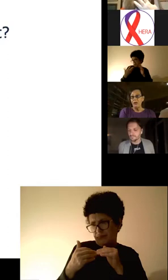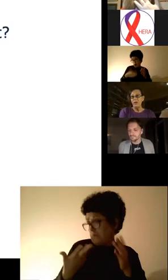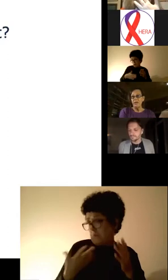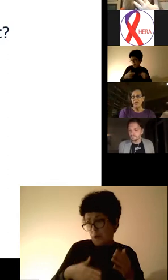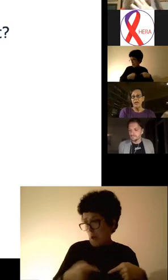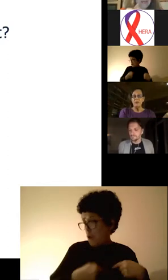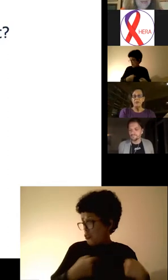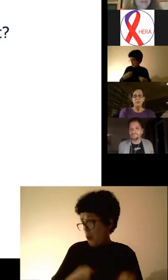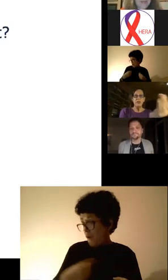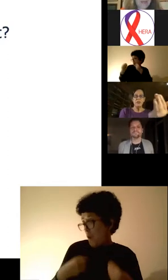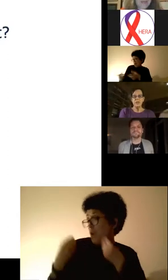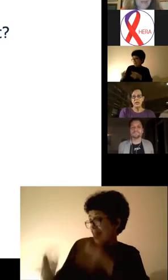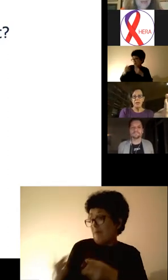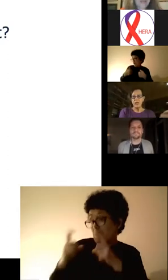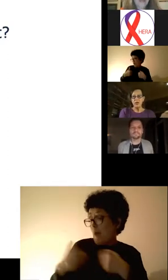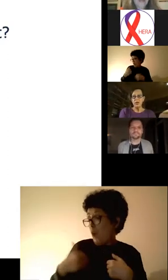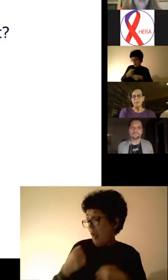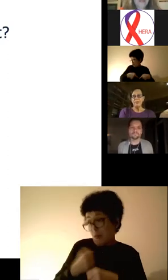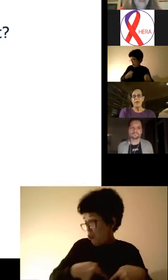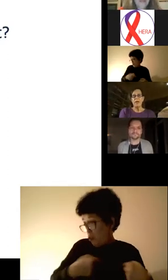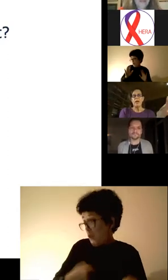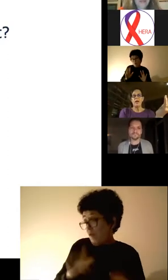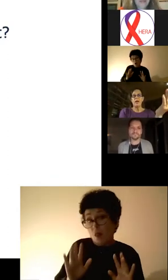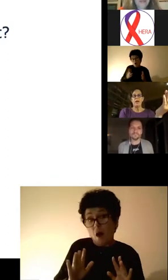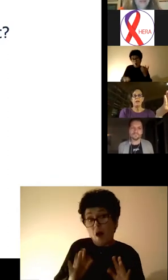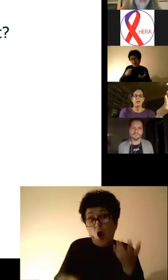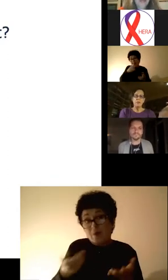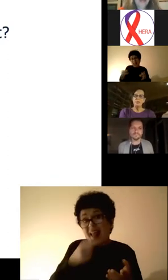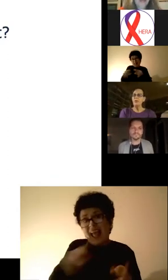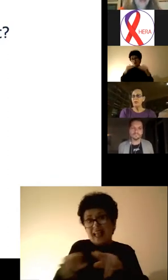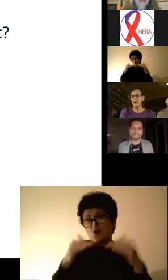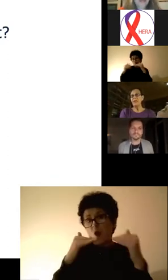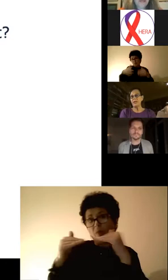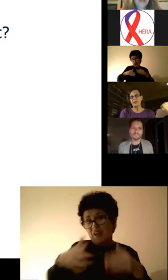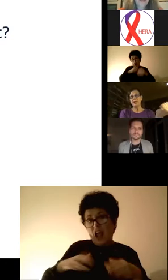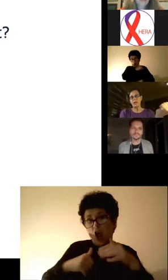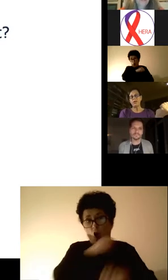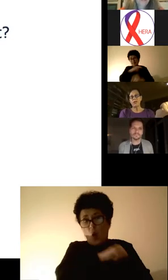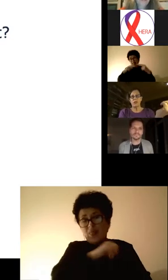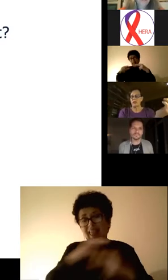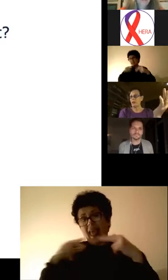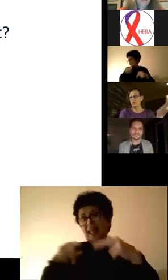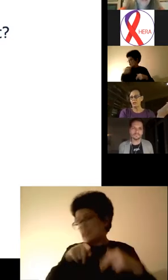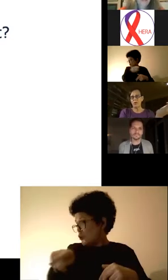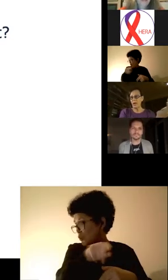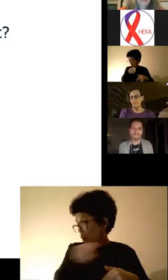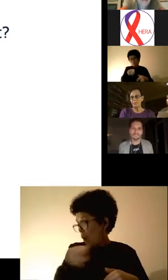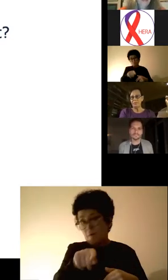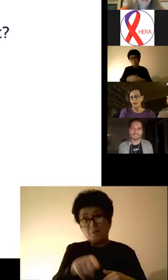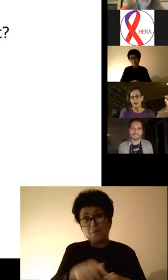They are really equal because the same age. That people do this in this age, it's